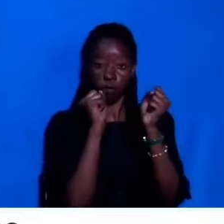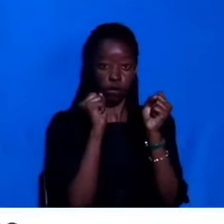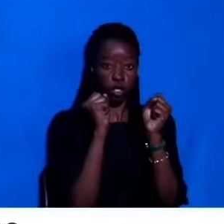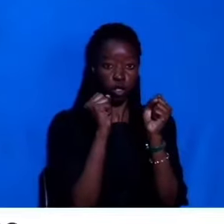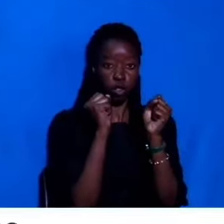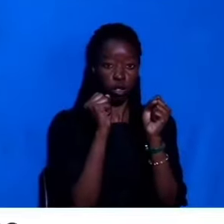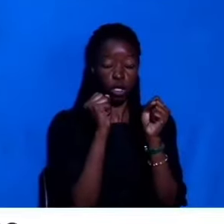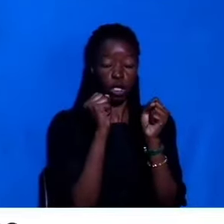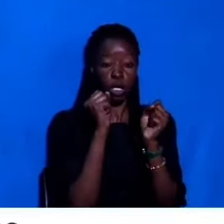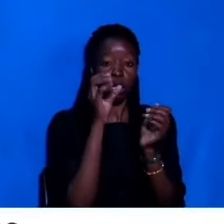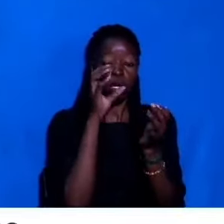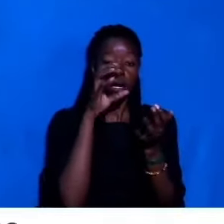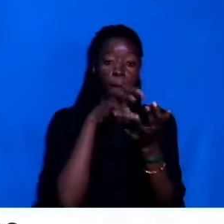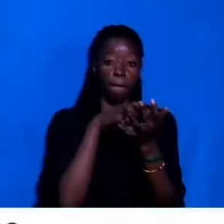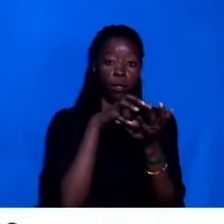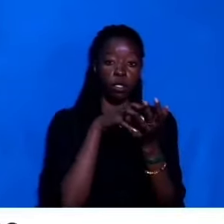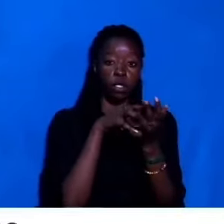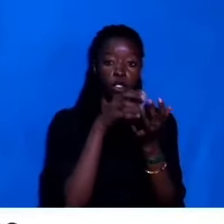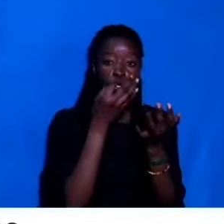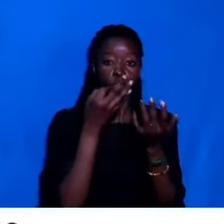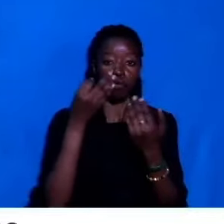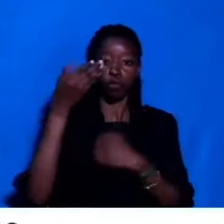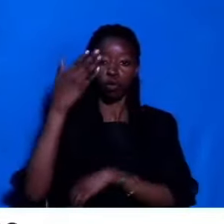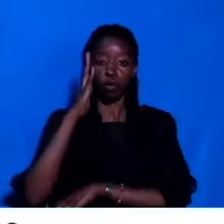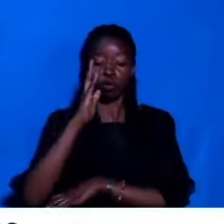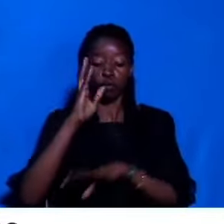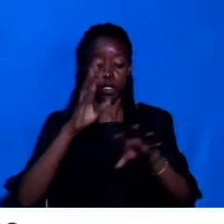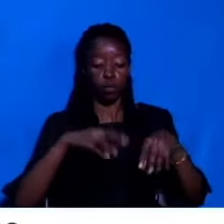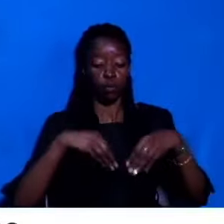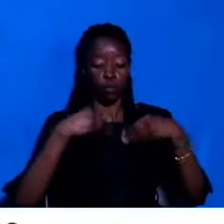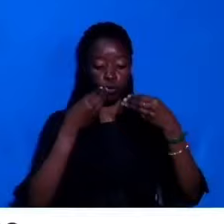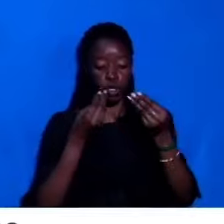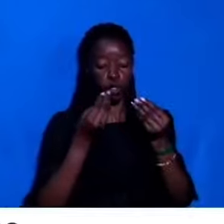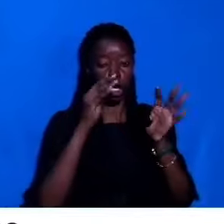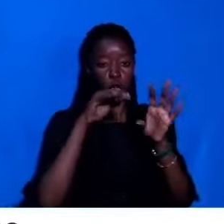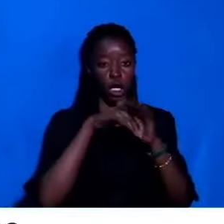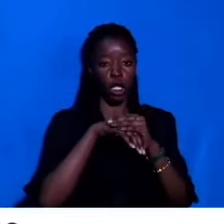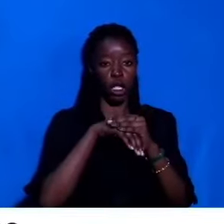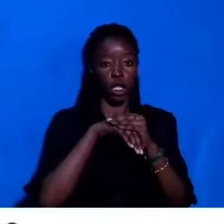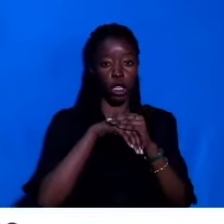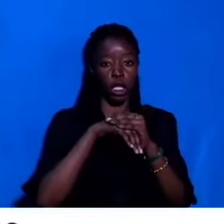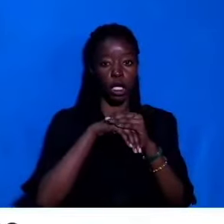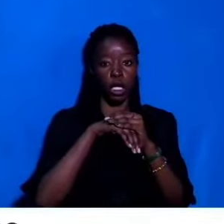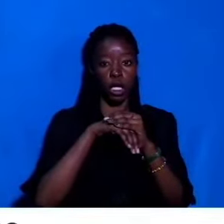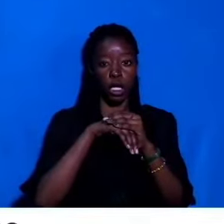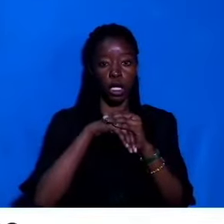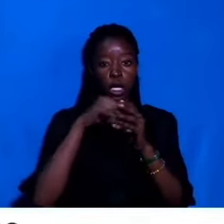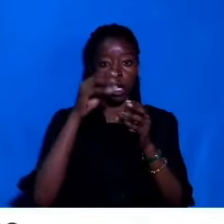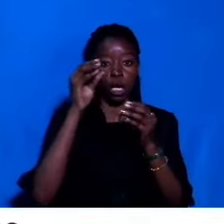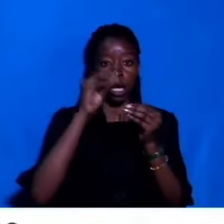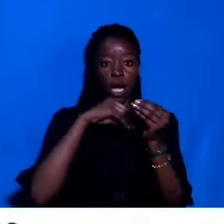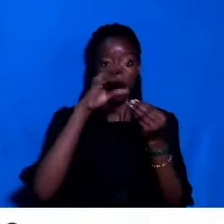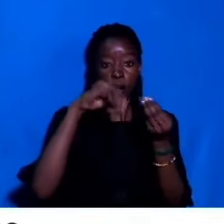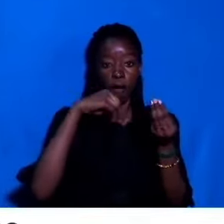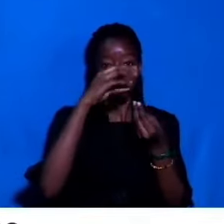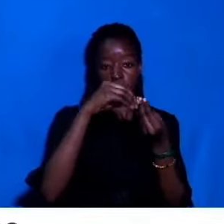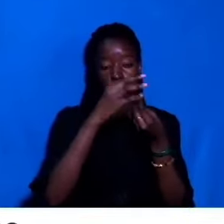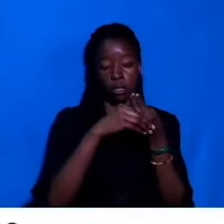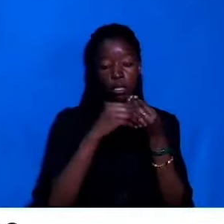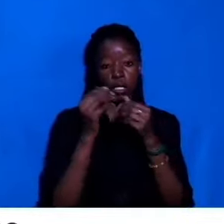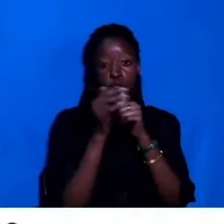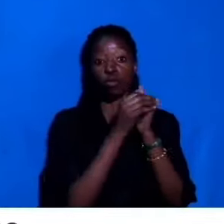of God for his provision in the harvest. And they would together thank the Lord. We also see